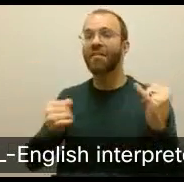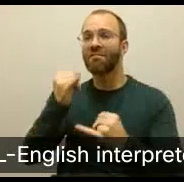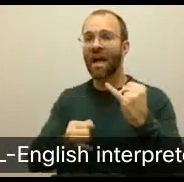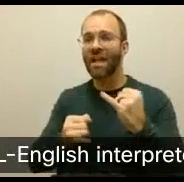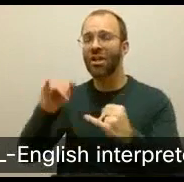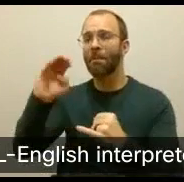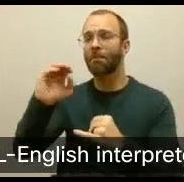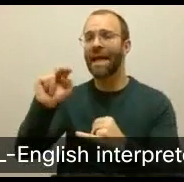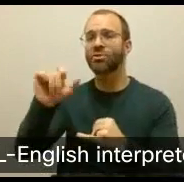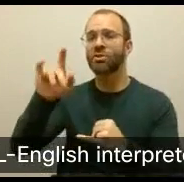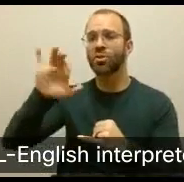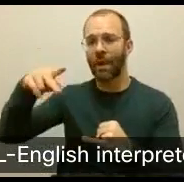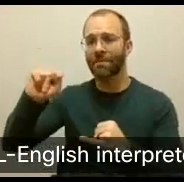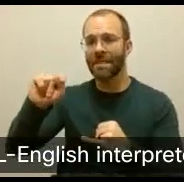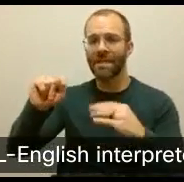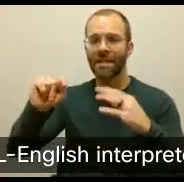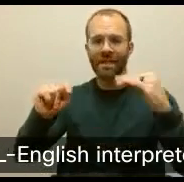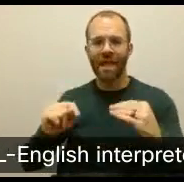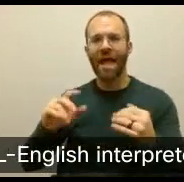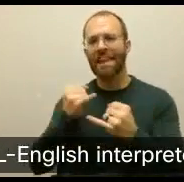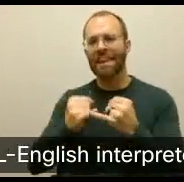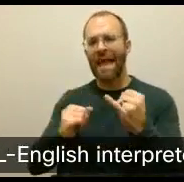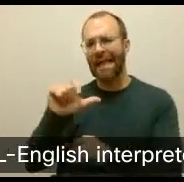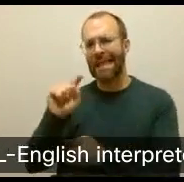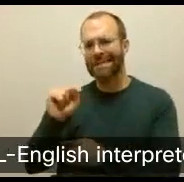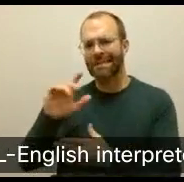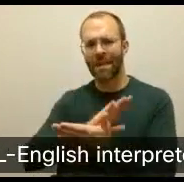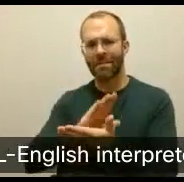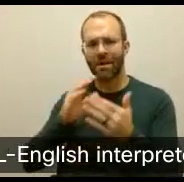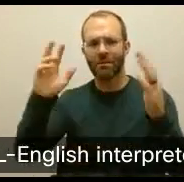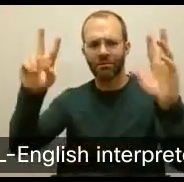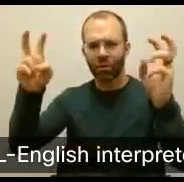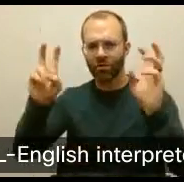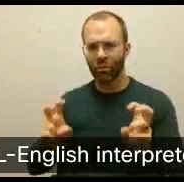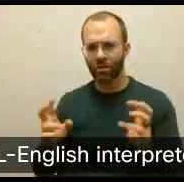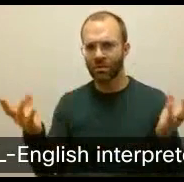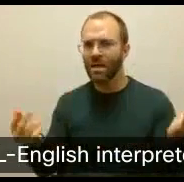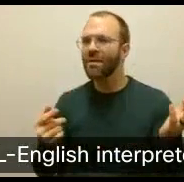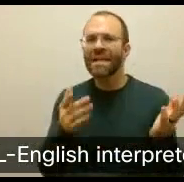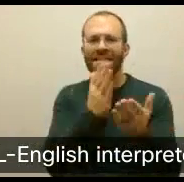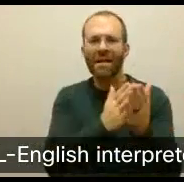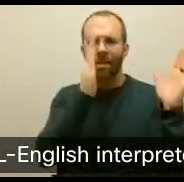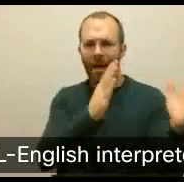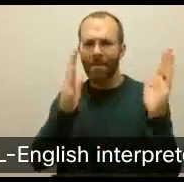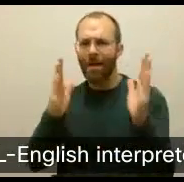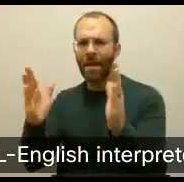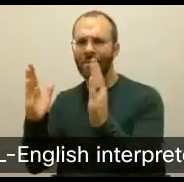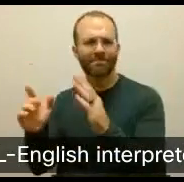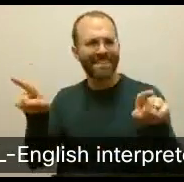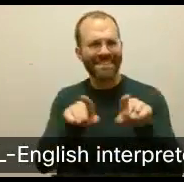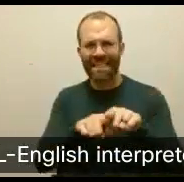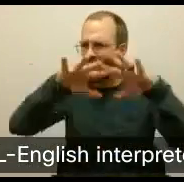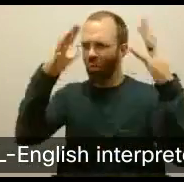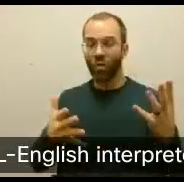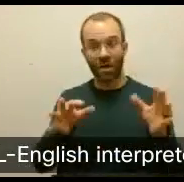paper, quoted matter, quotes. So it's the same order of information, even though there's been some slight variation to the wording, but the overall